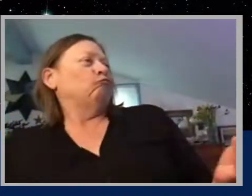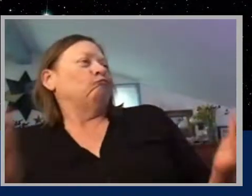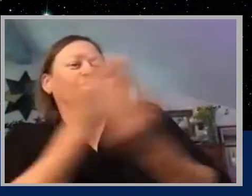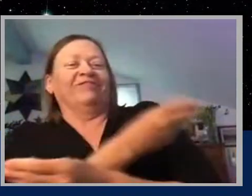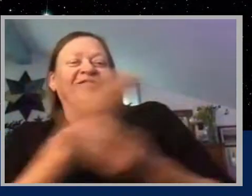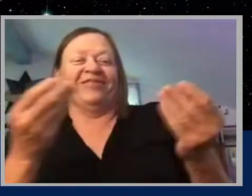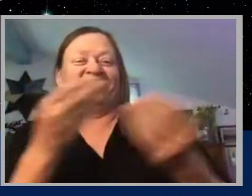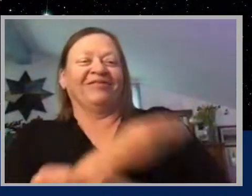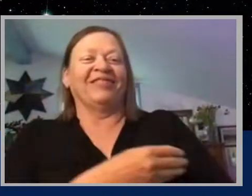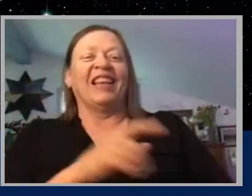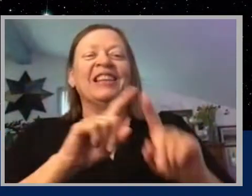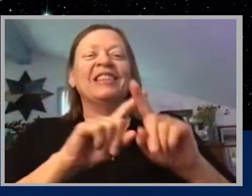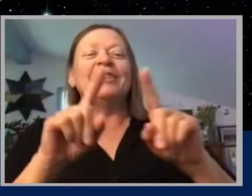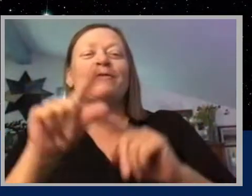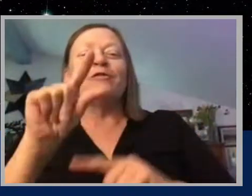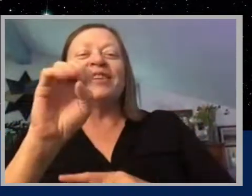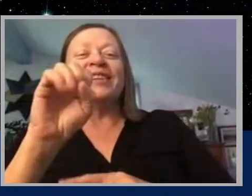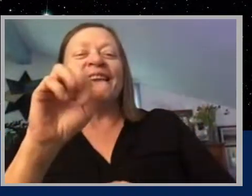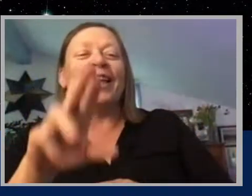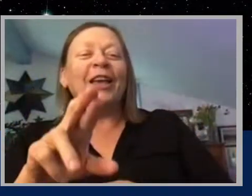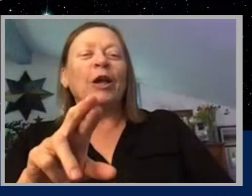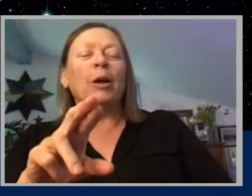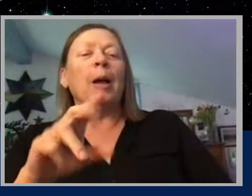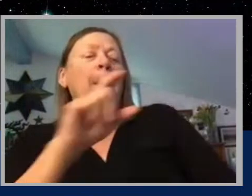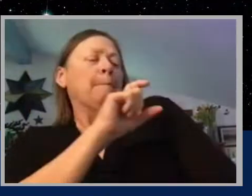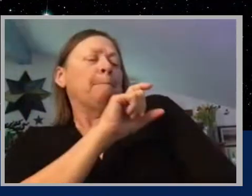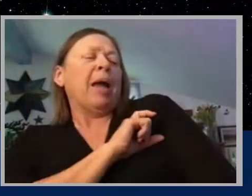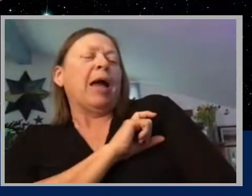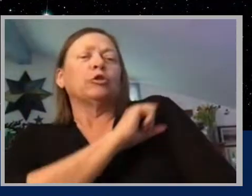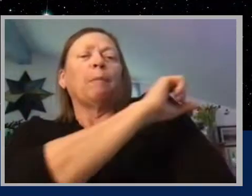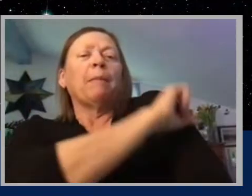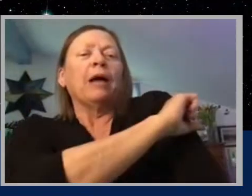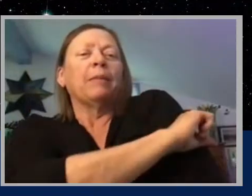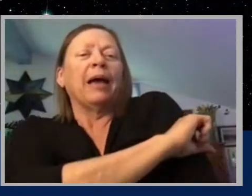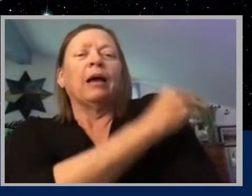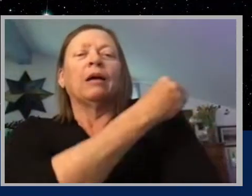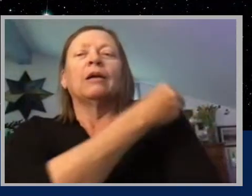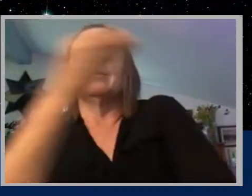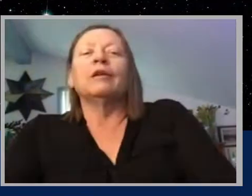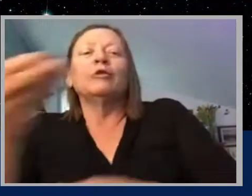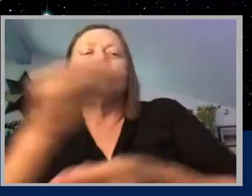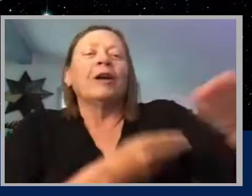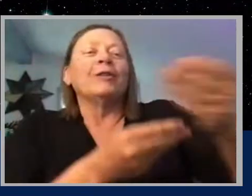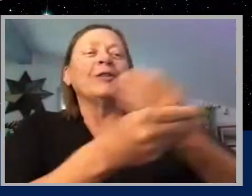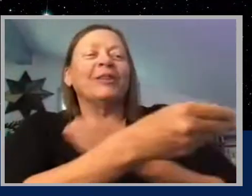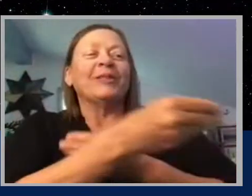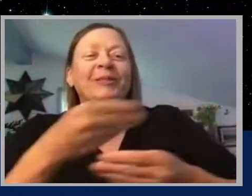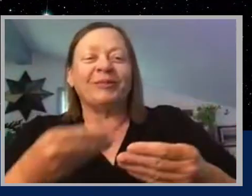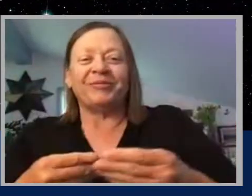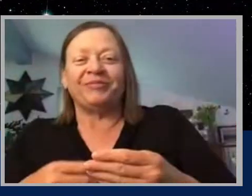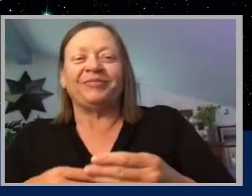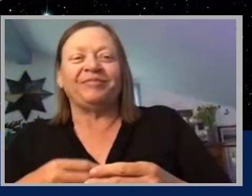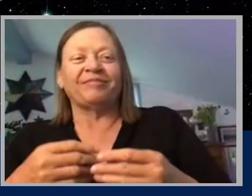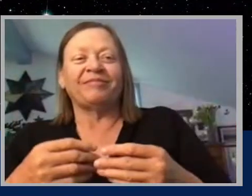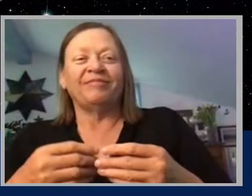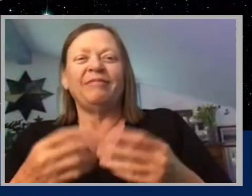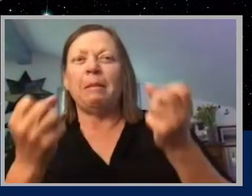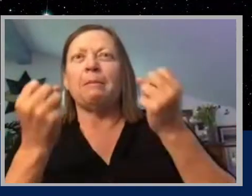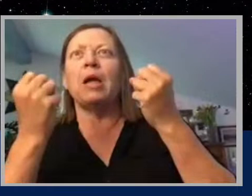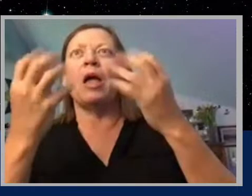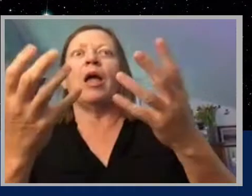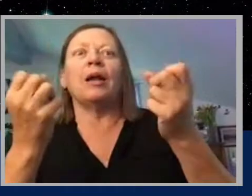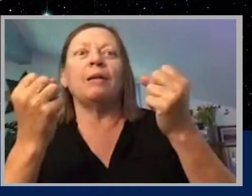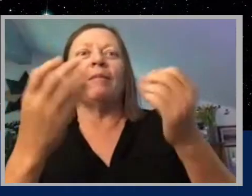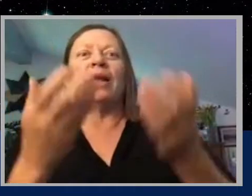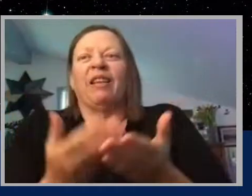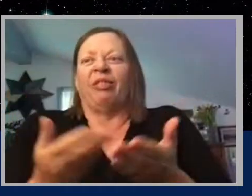there's a lot of coin trading, patch trading. We actually sold a lot of NASA memorabilia. We're allowed to do